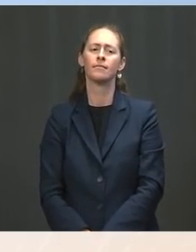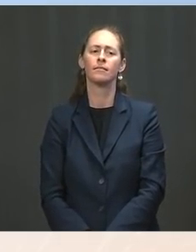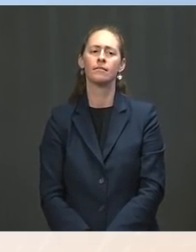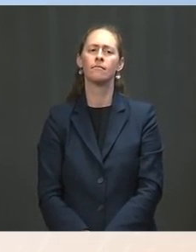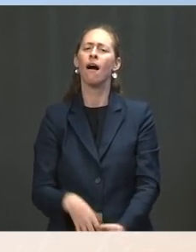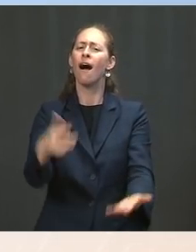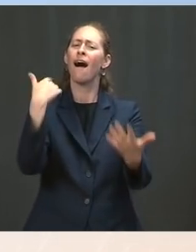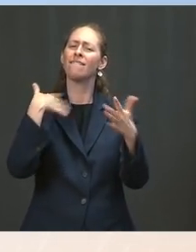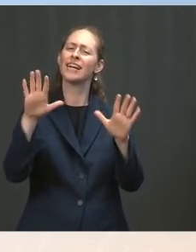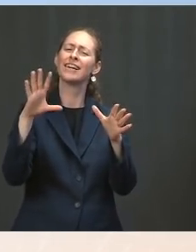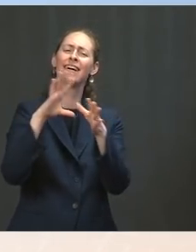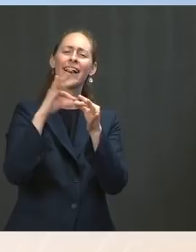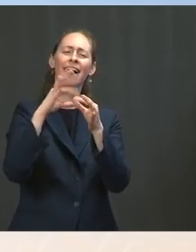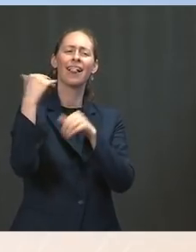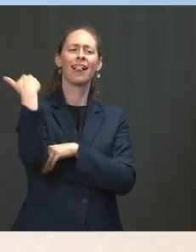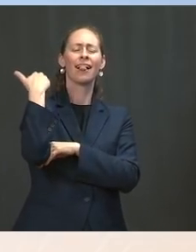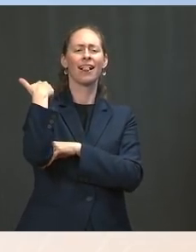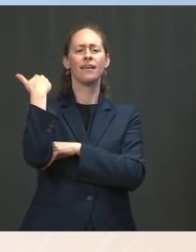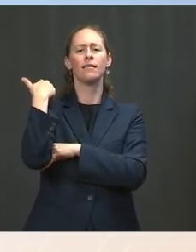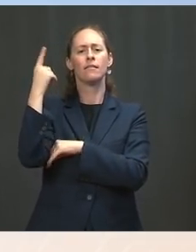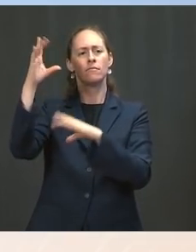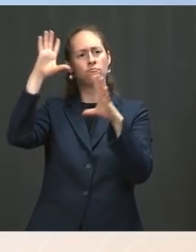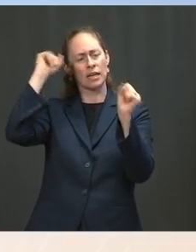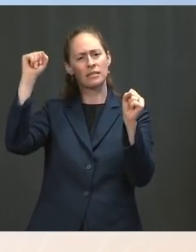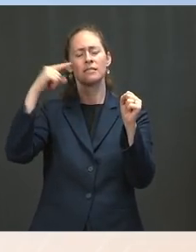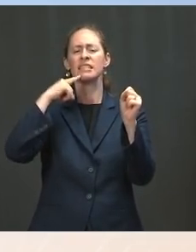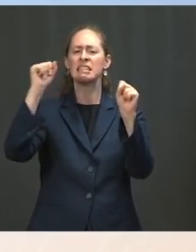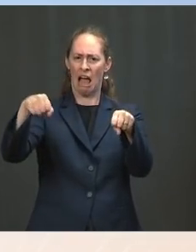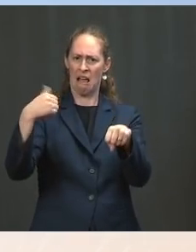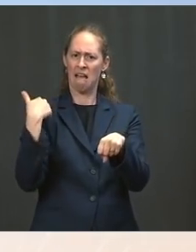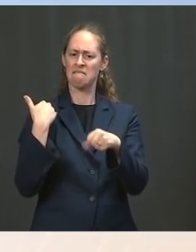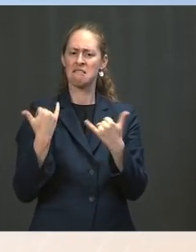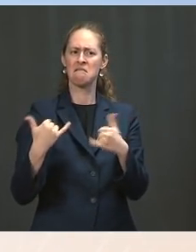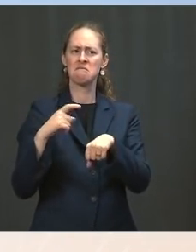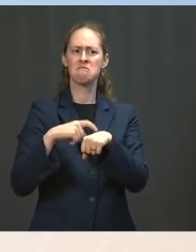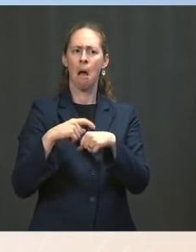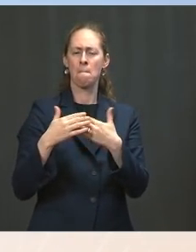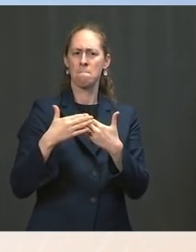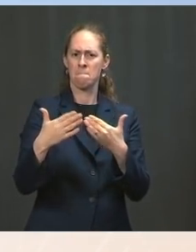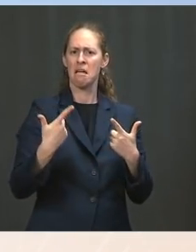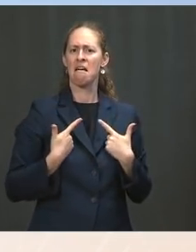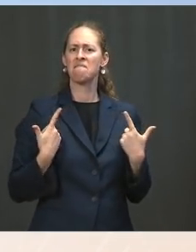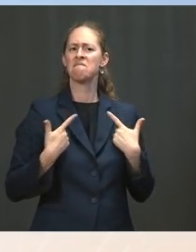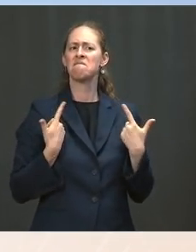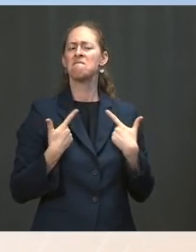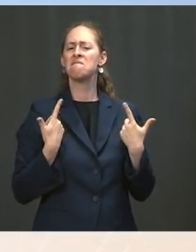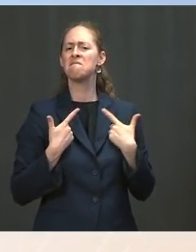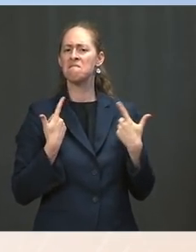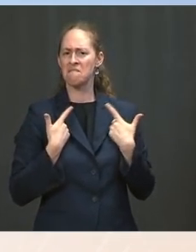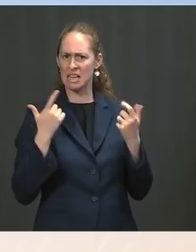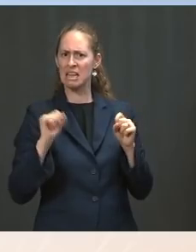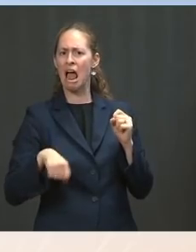believe that we have time between now and the 31st to get out any American who wants to get out. Yes.